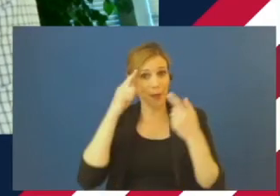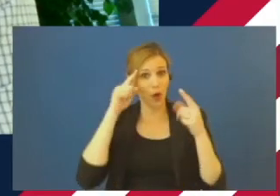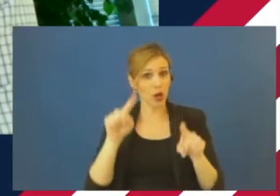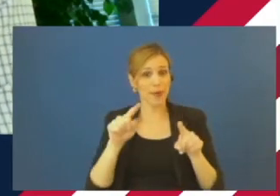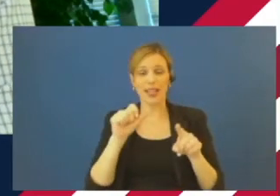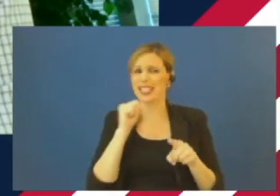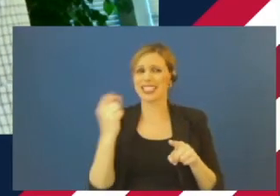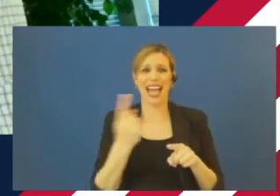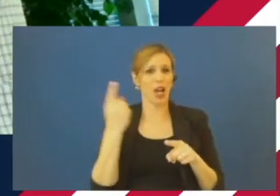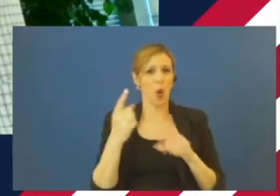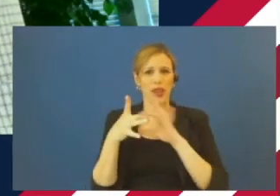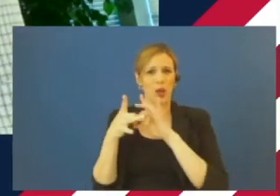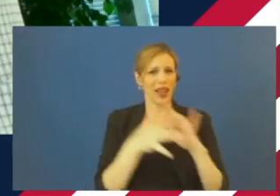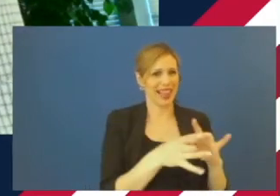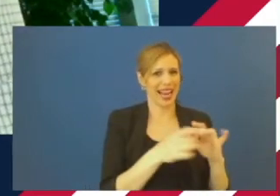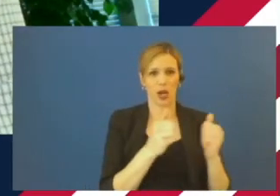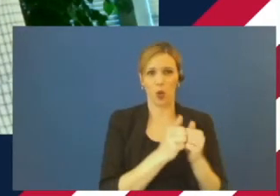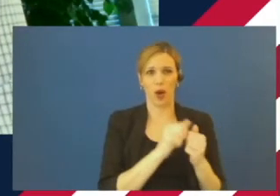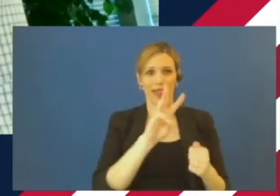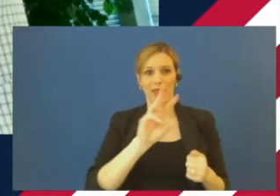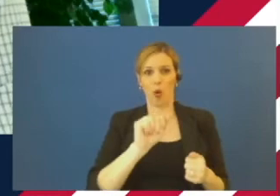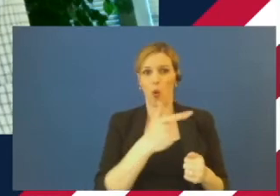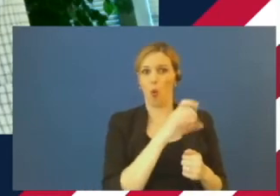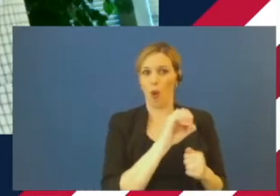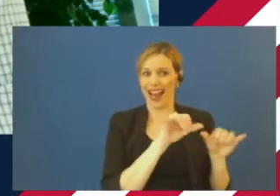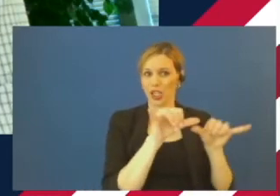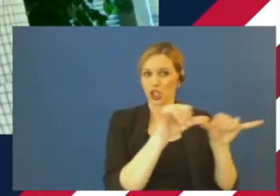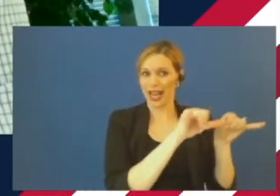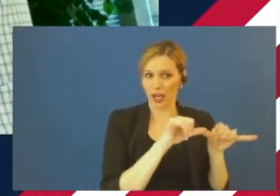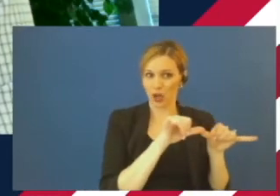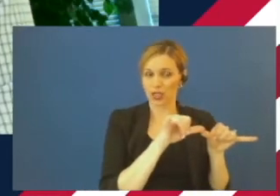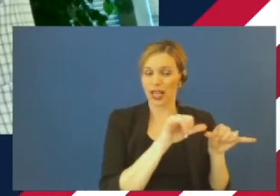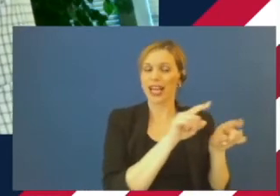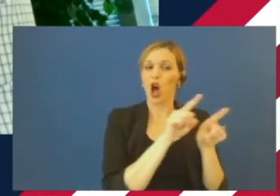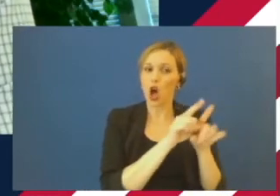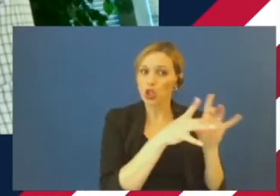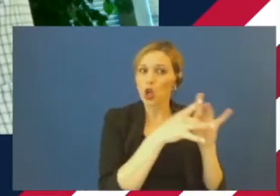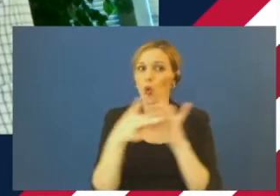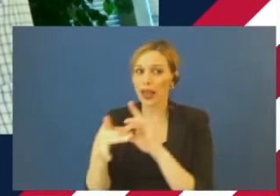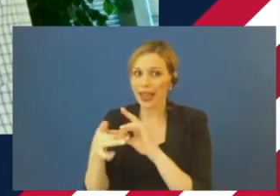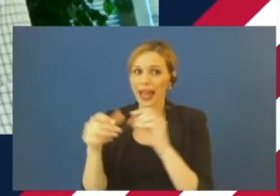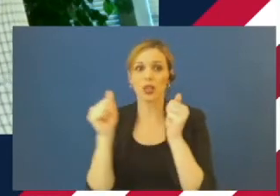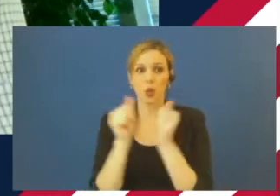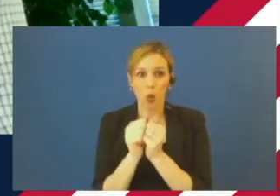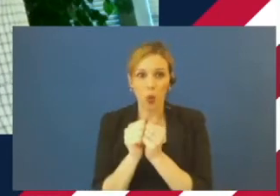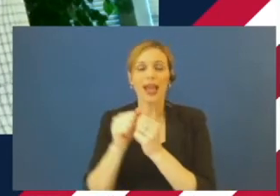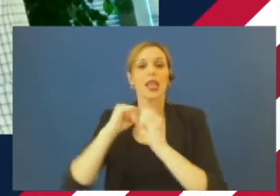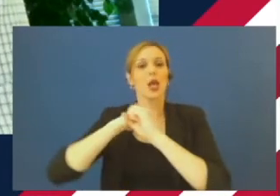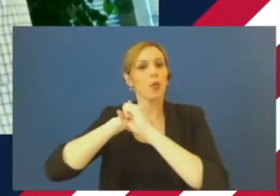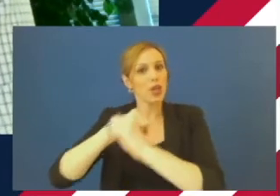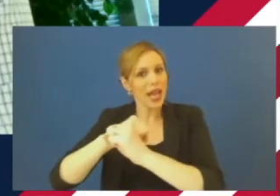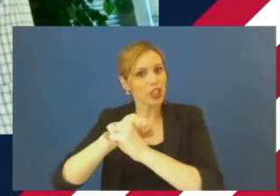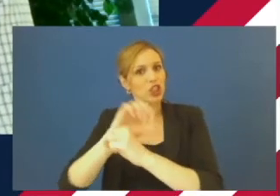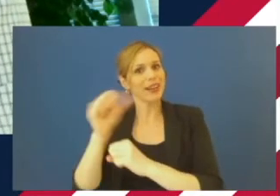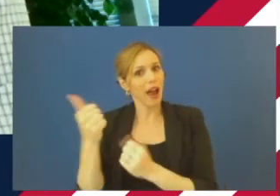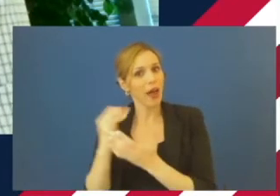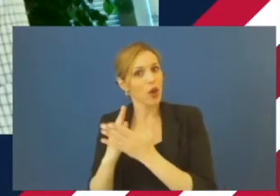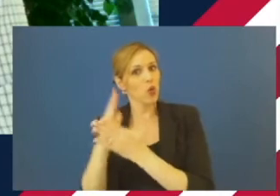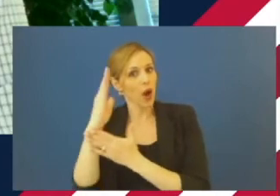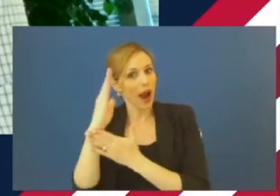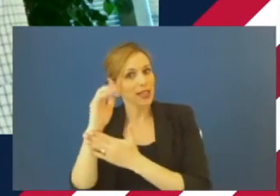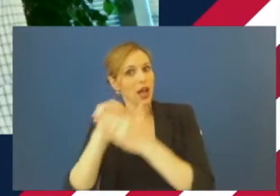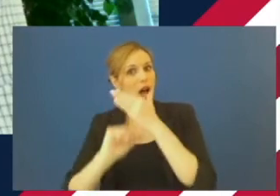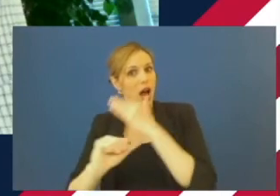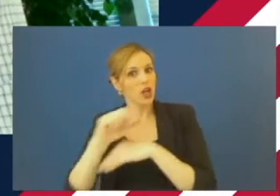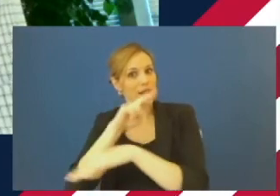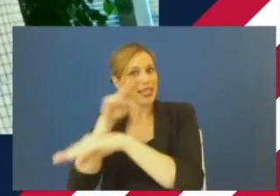They go to job protections such as collective bargaining and other rights under the National Labor Relations Act, and we should